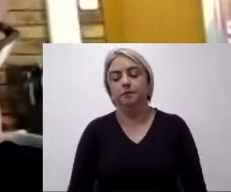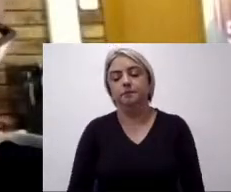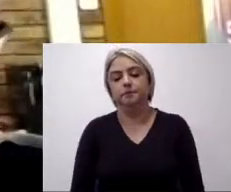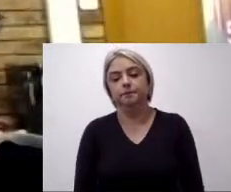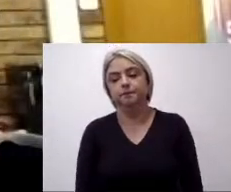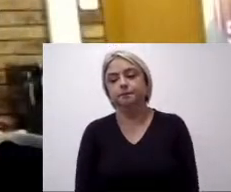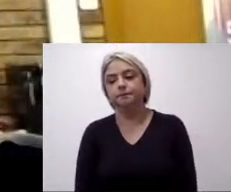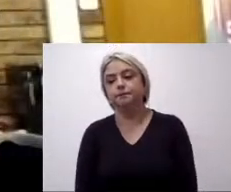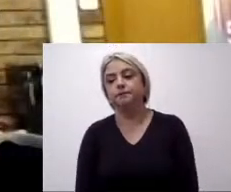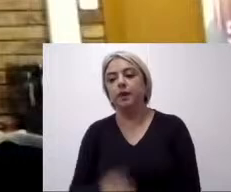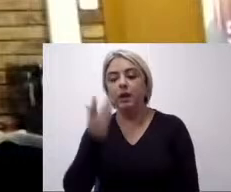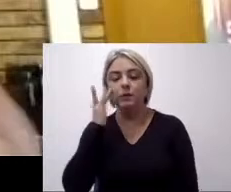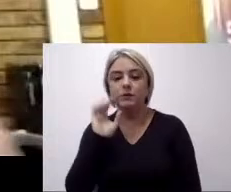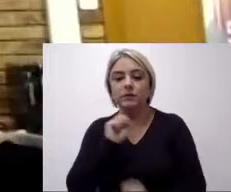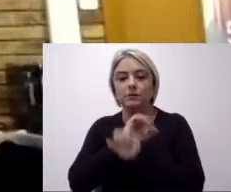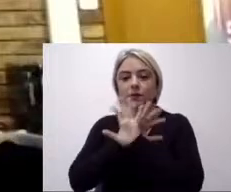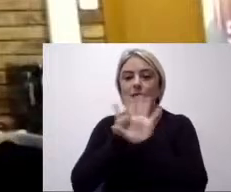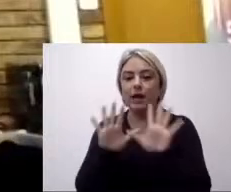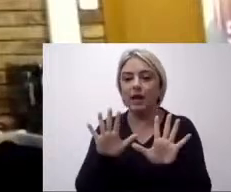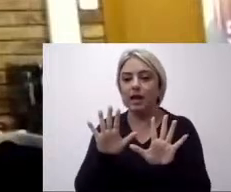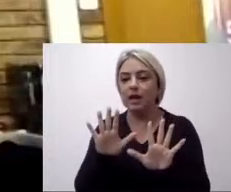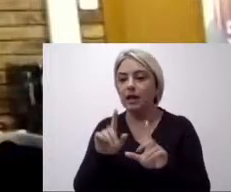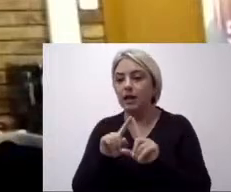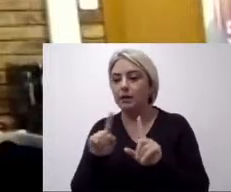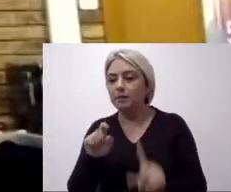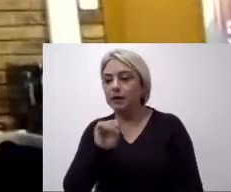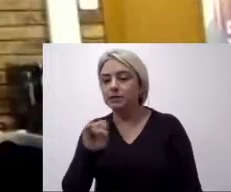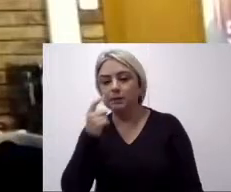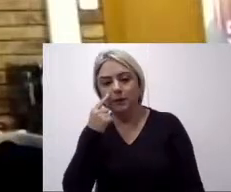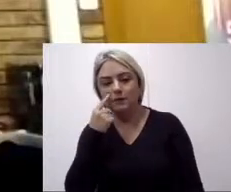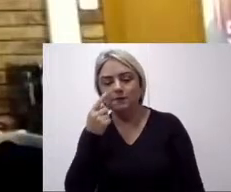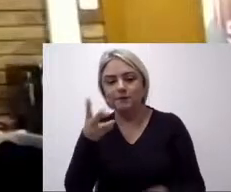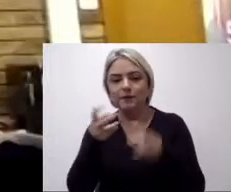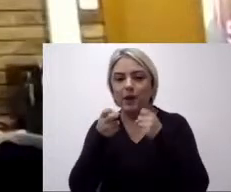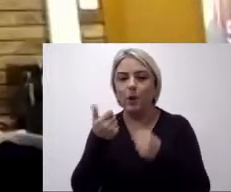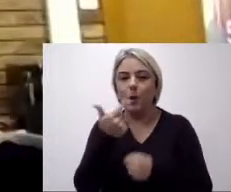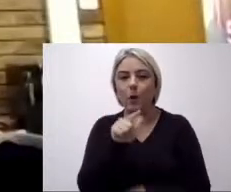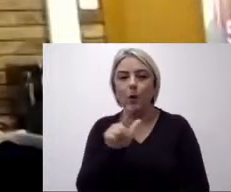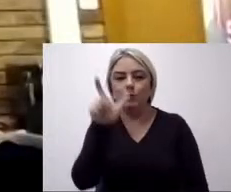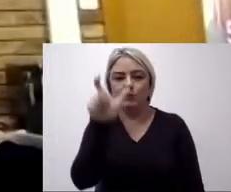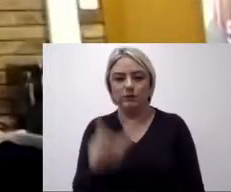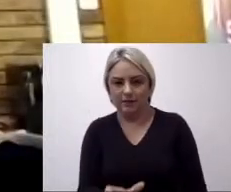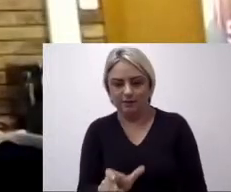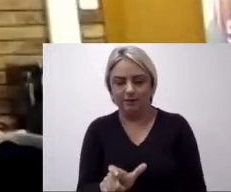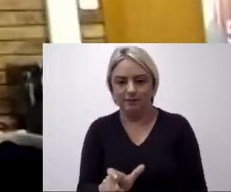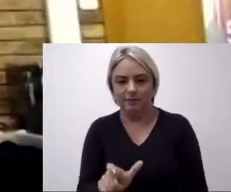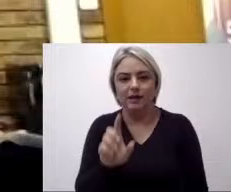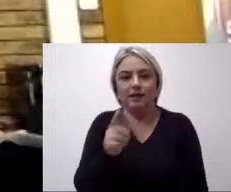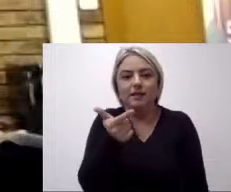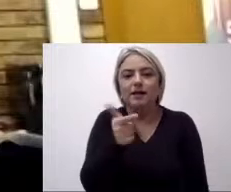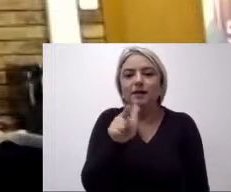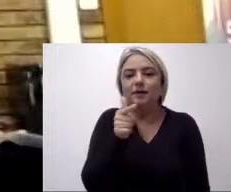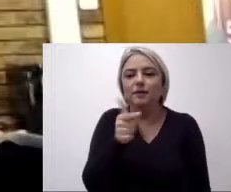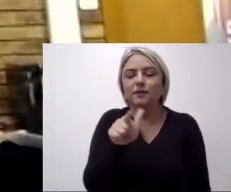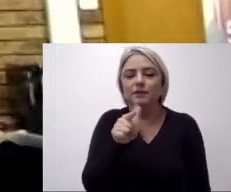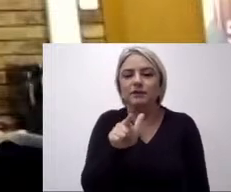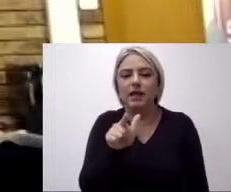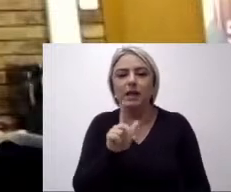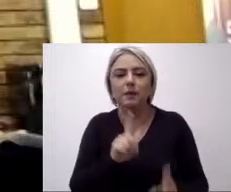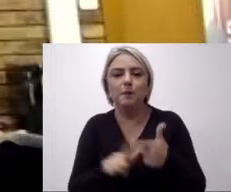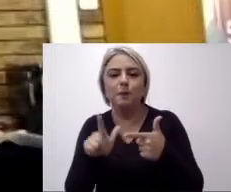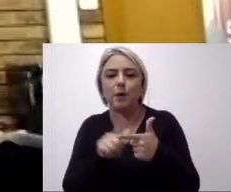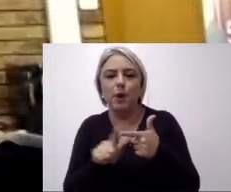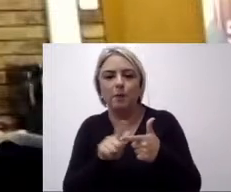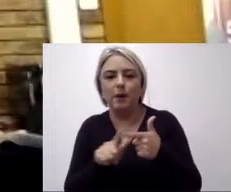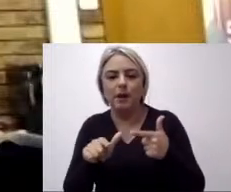but you can see that in another way. There is no situation which is always